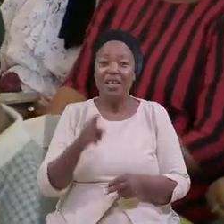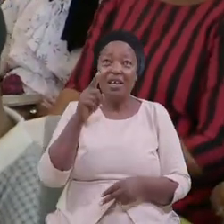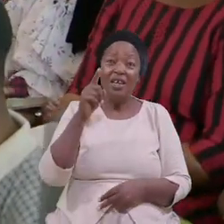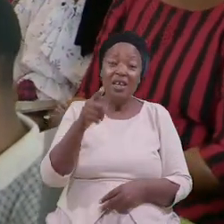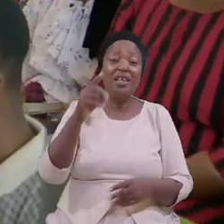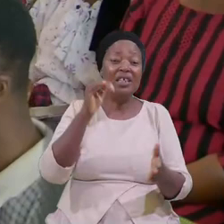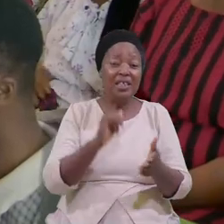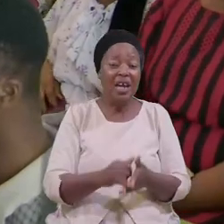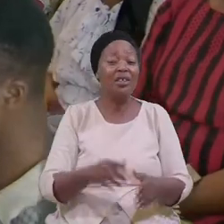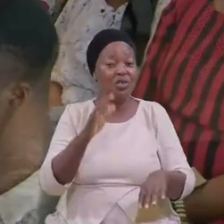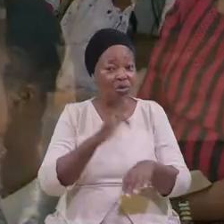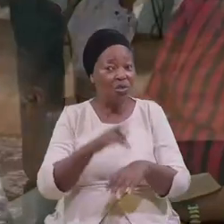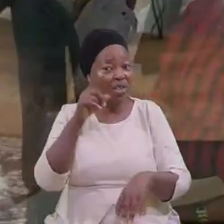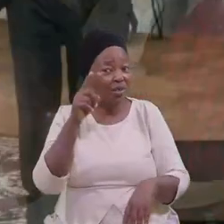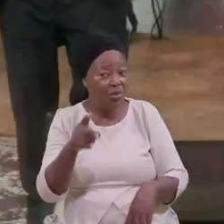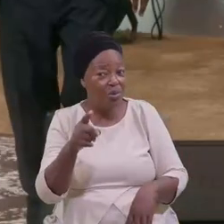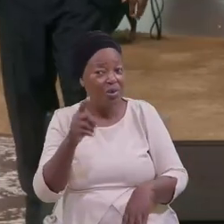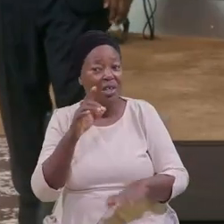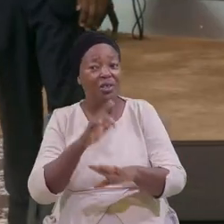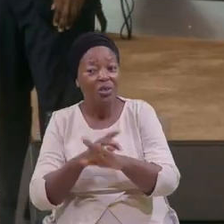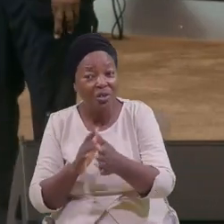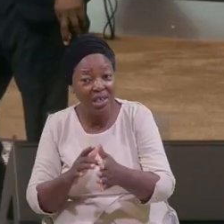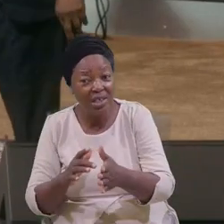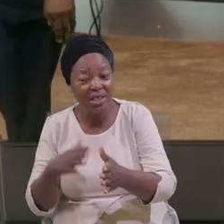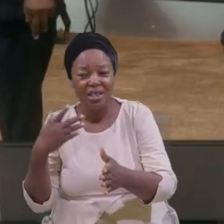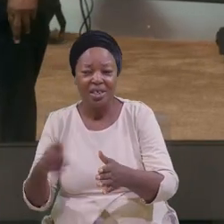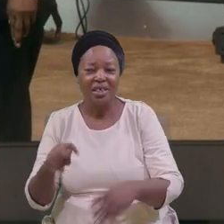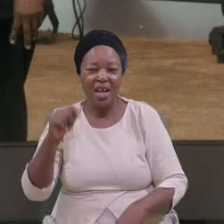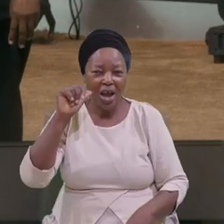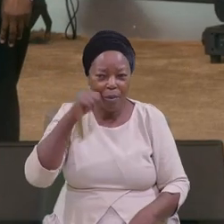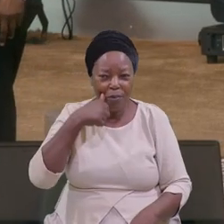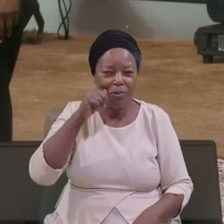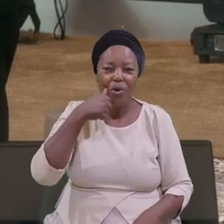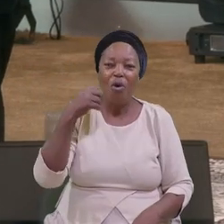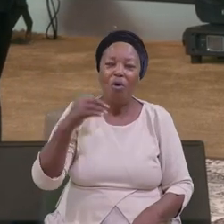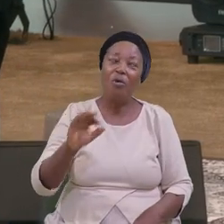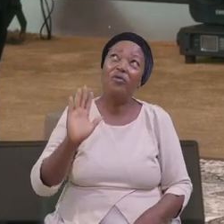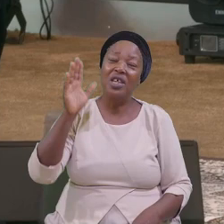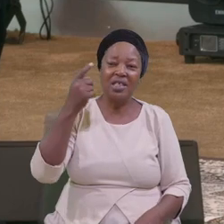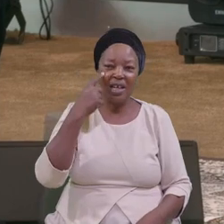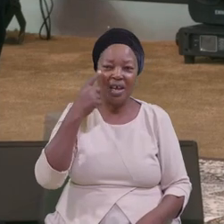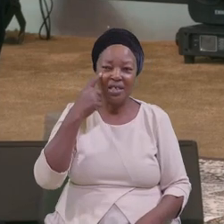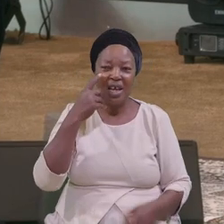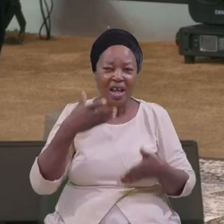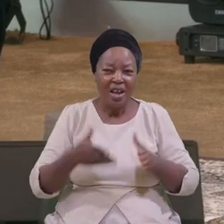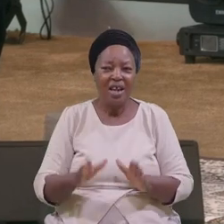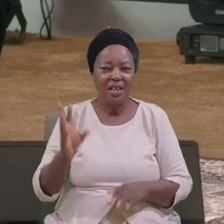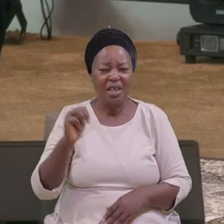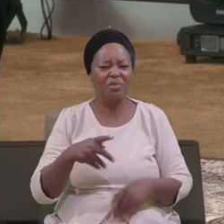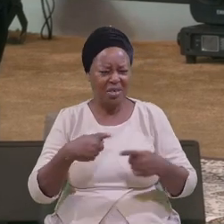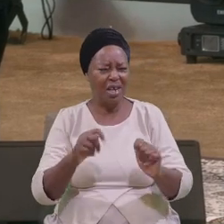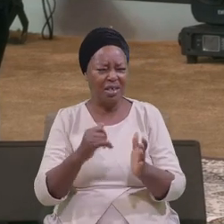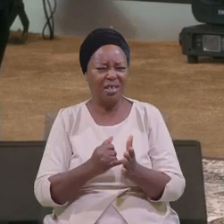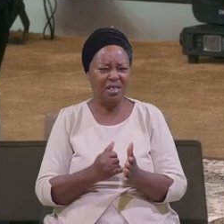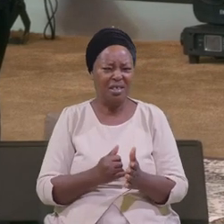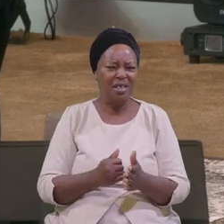touches you touches the apple of his eye. Let them dare it.